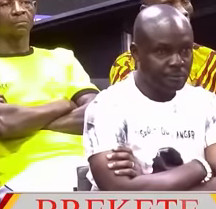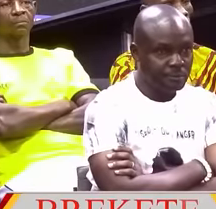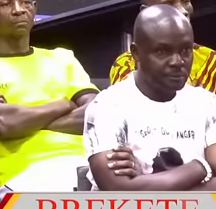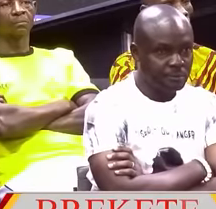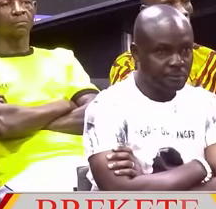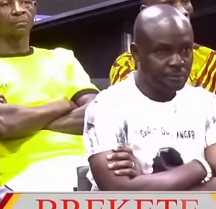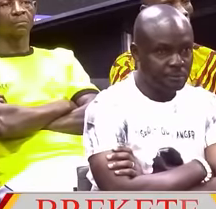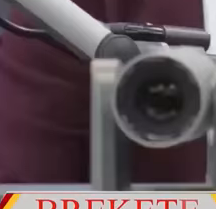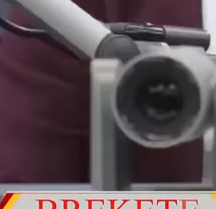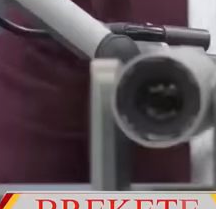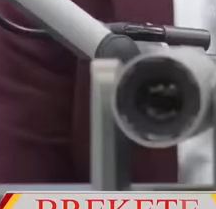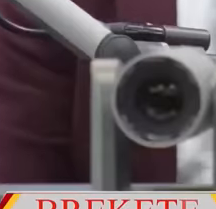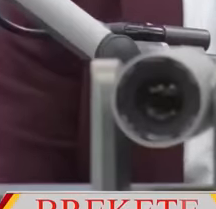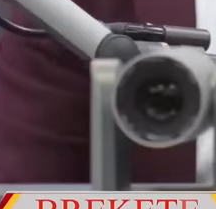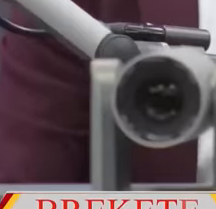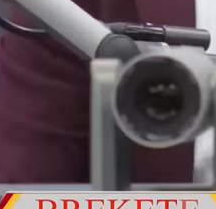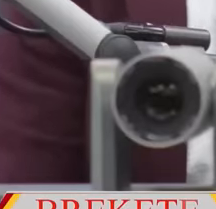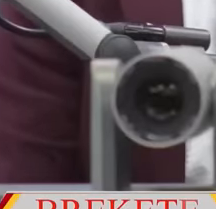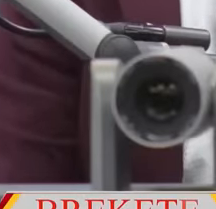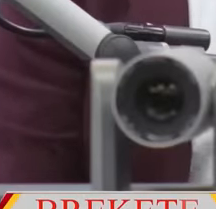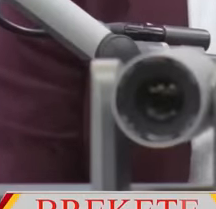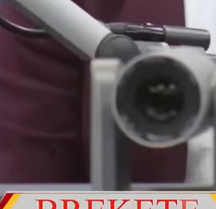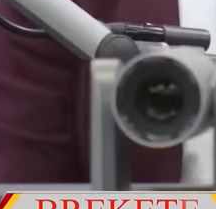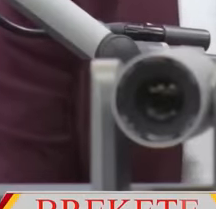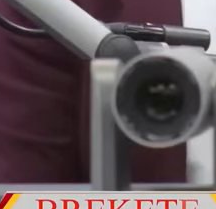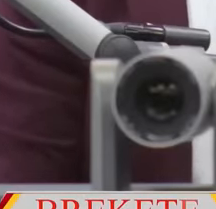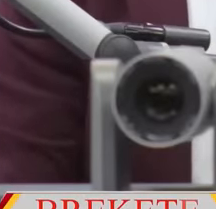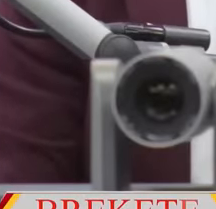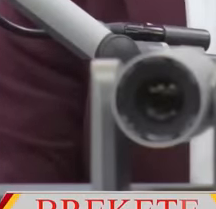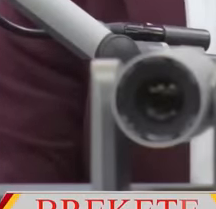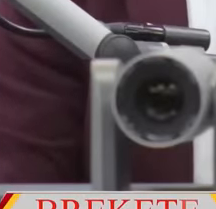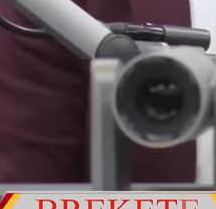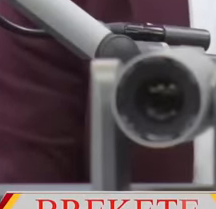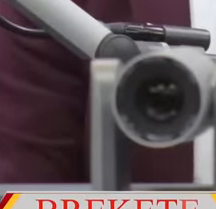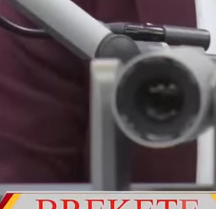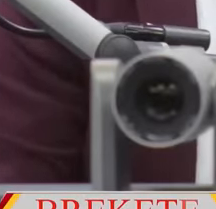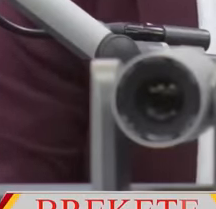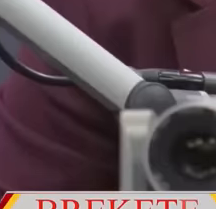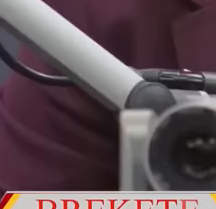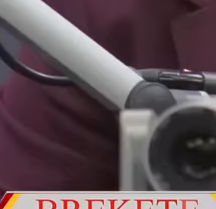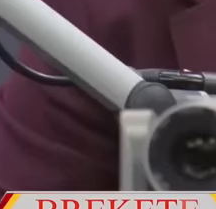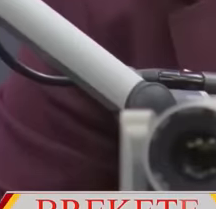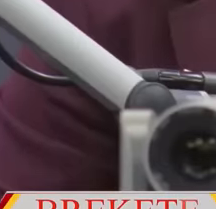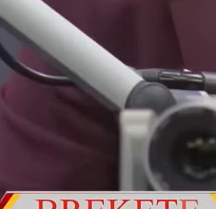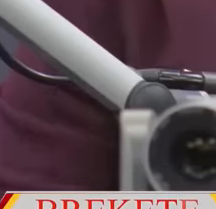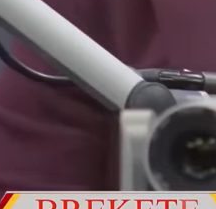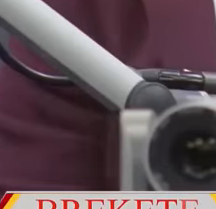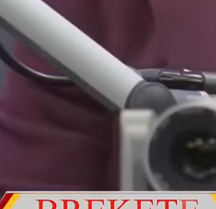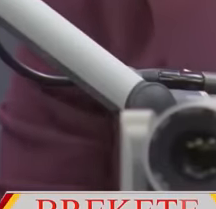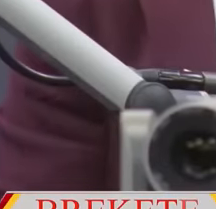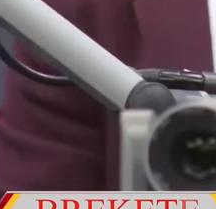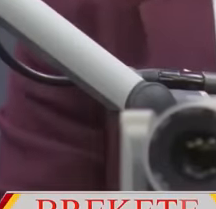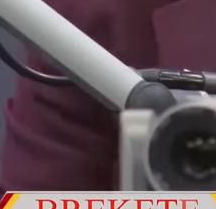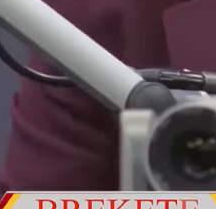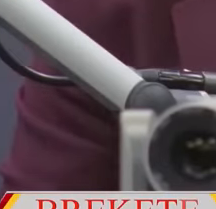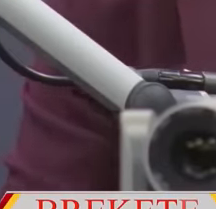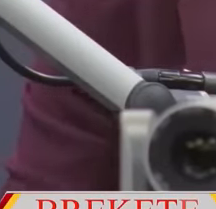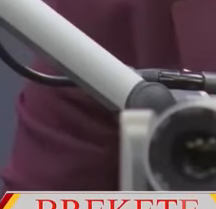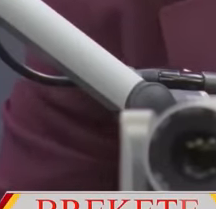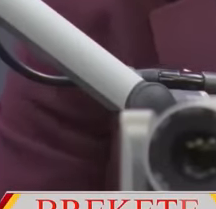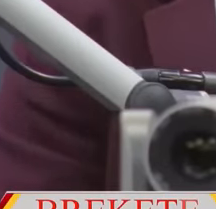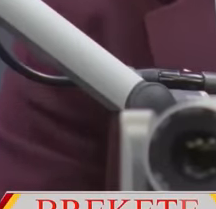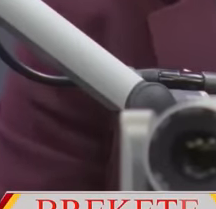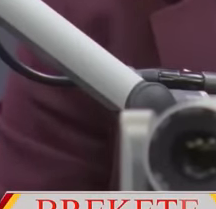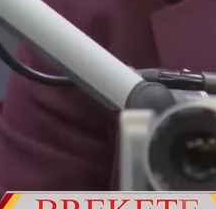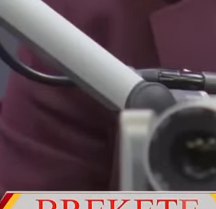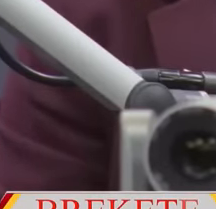the money. Mm. Why they not detain the CBN governor? Instead they retain them. You do 4 years with them. Can't do another 4 years with